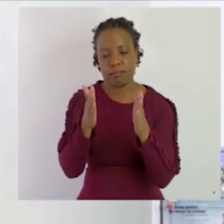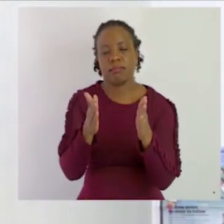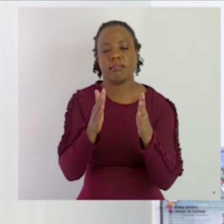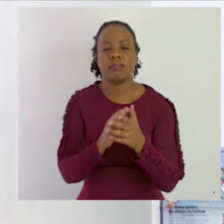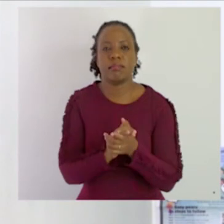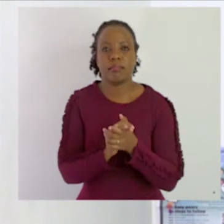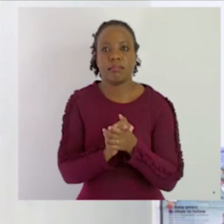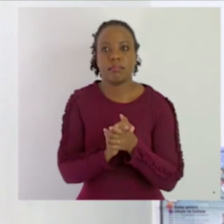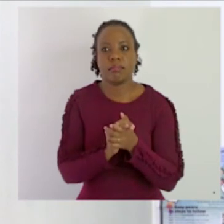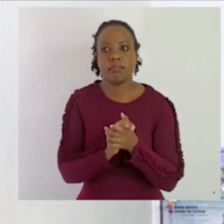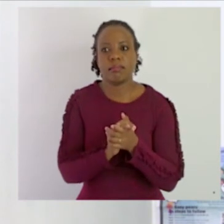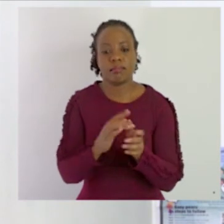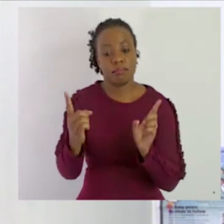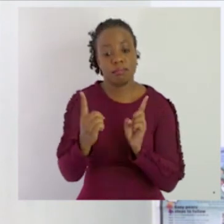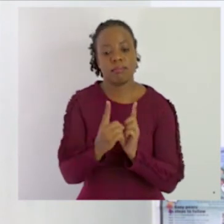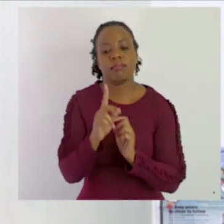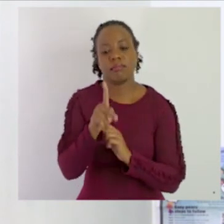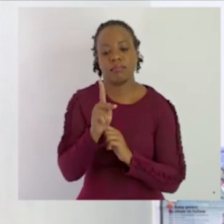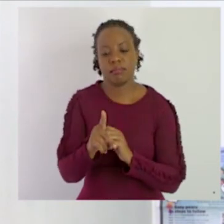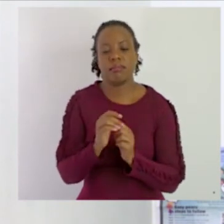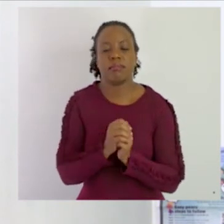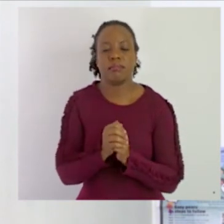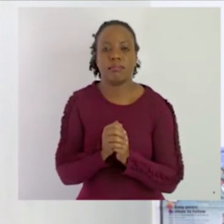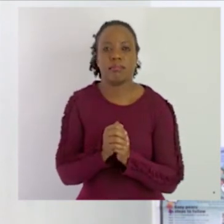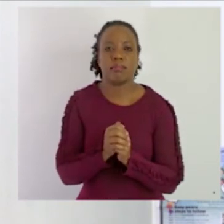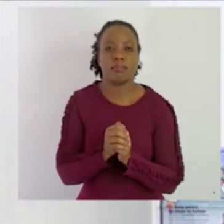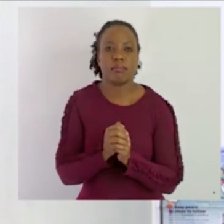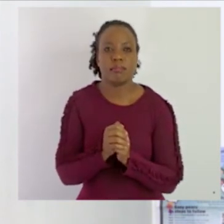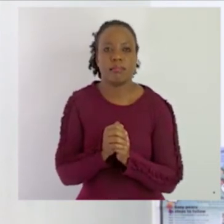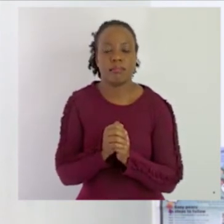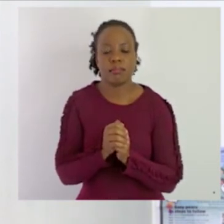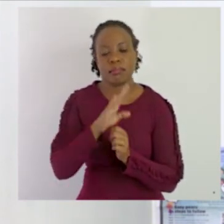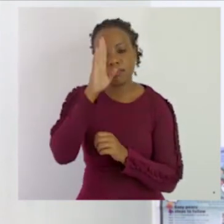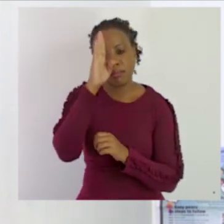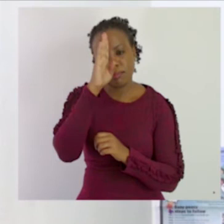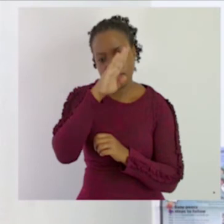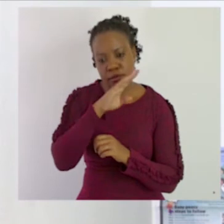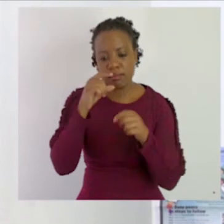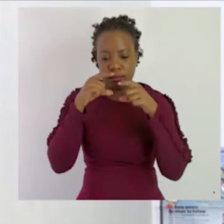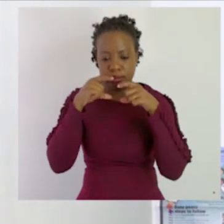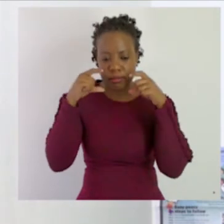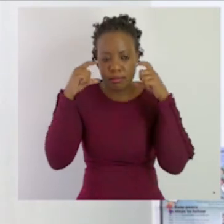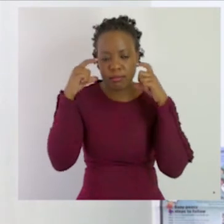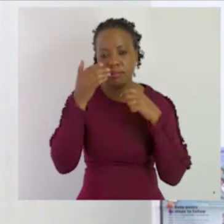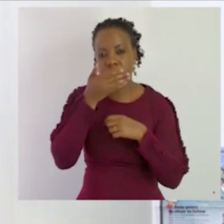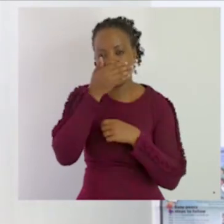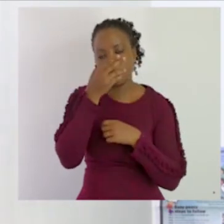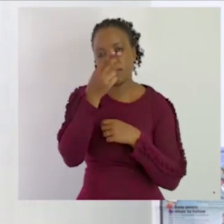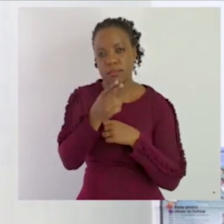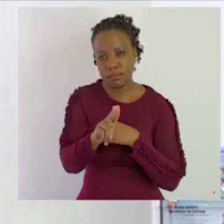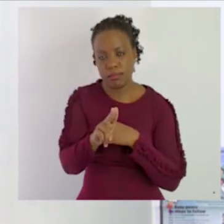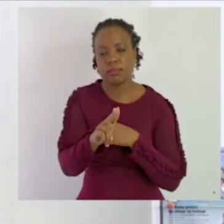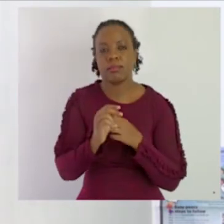We'll meet in the next lesson, but before I go, don't forget to put on your mask. Don't